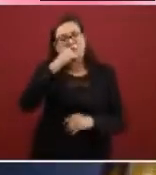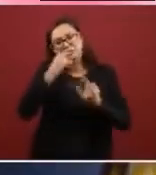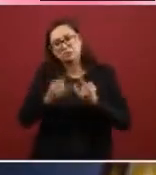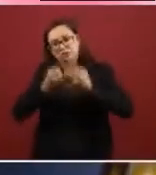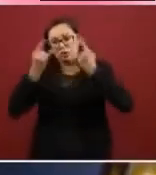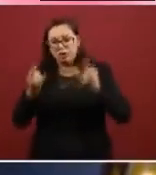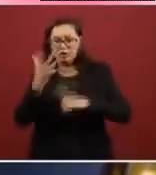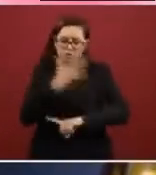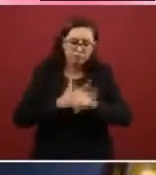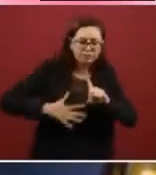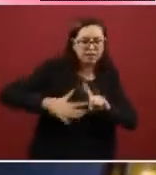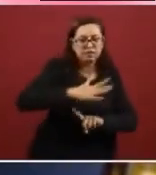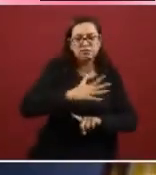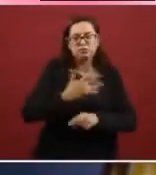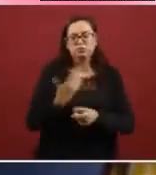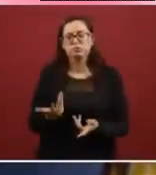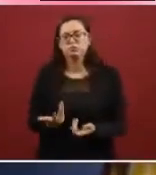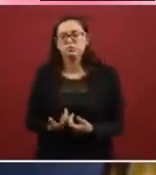this.